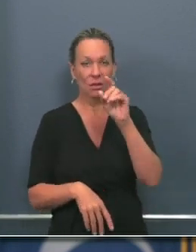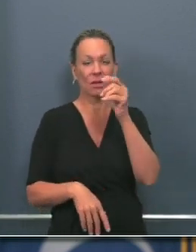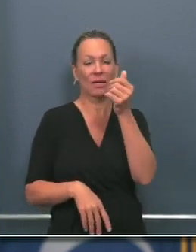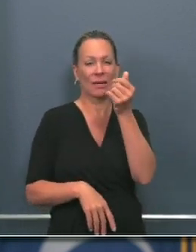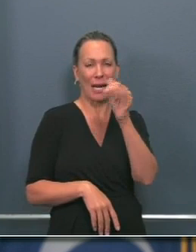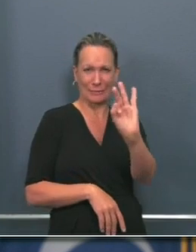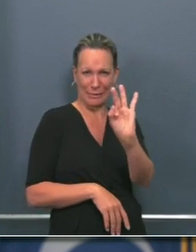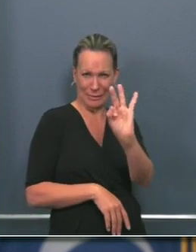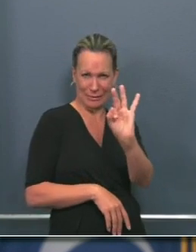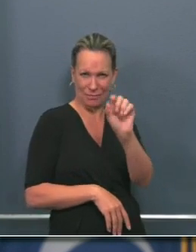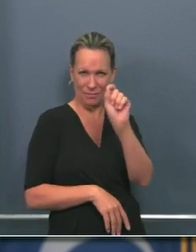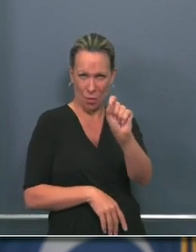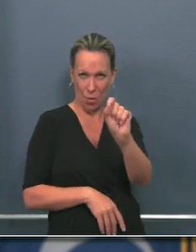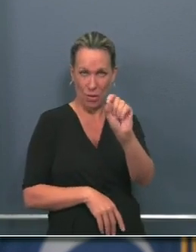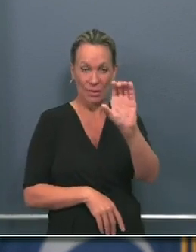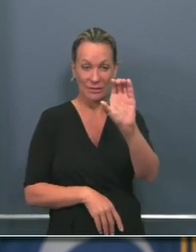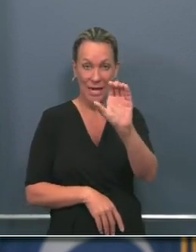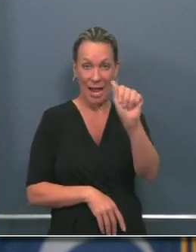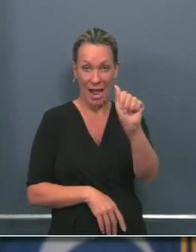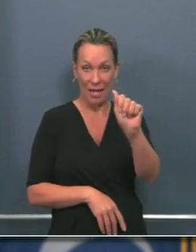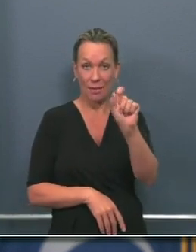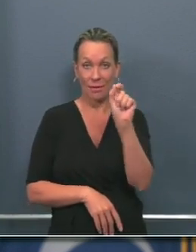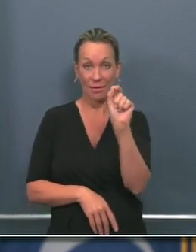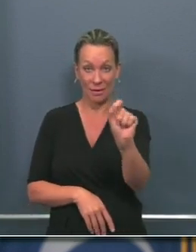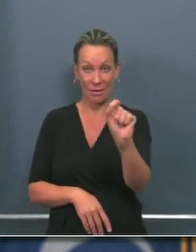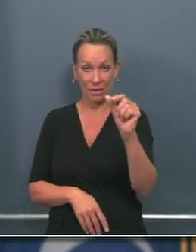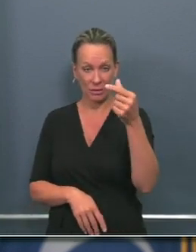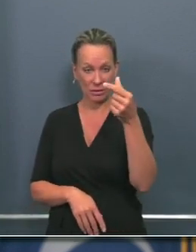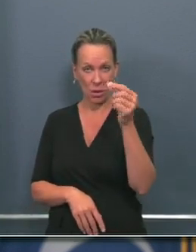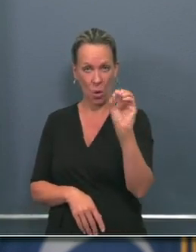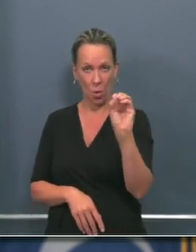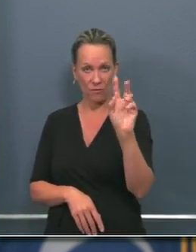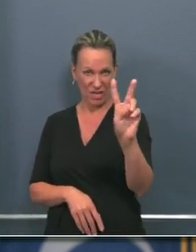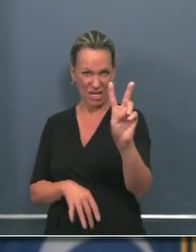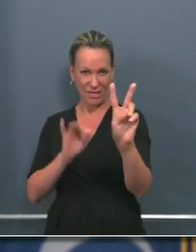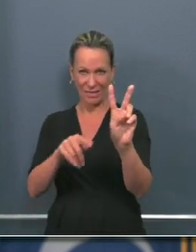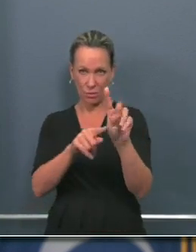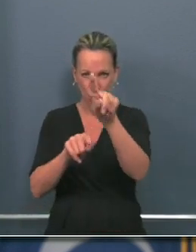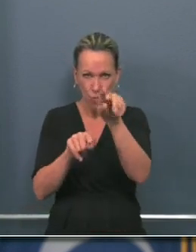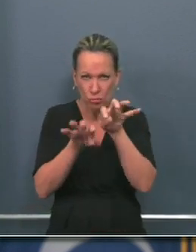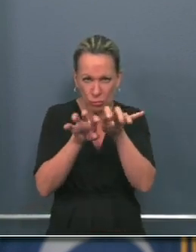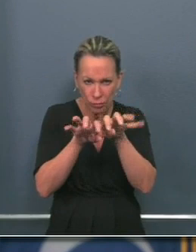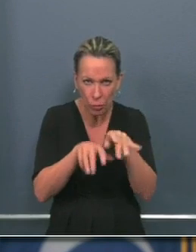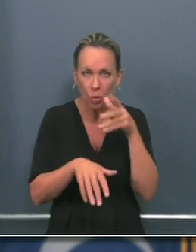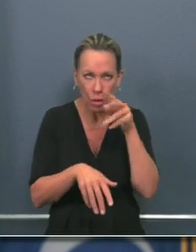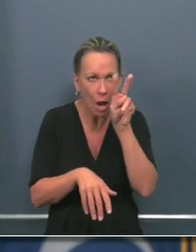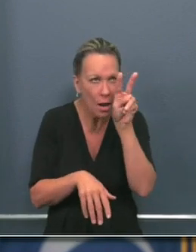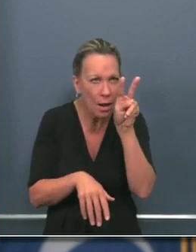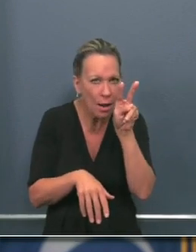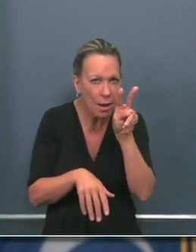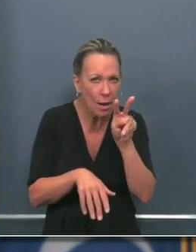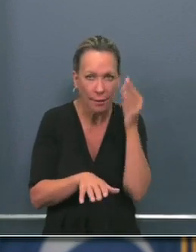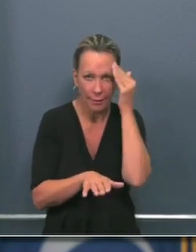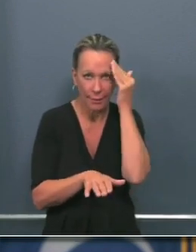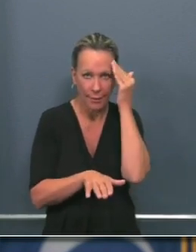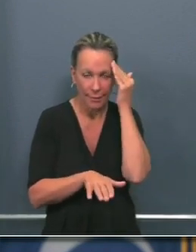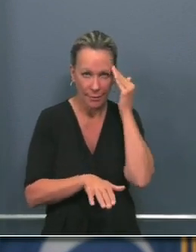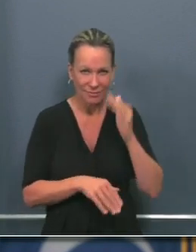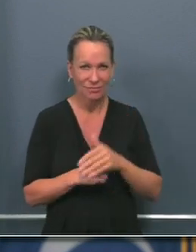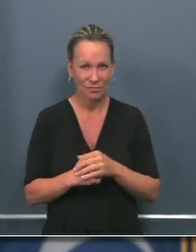with meaningful modifications, with the appropriate protective gear, particularly face coverings that are so